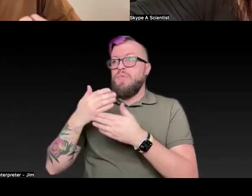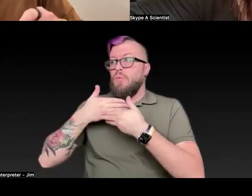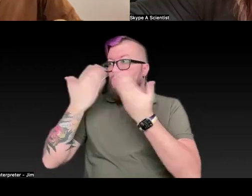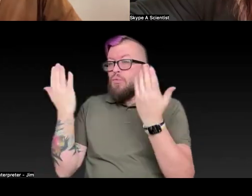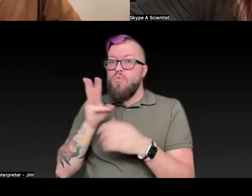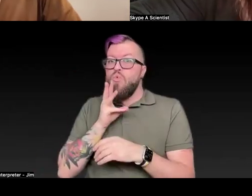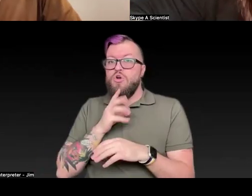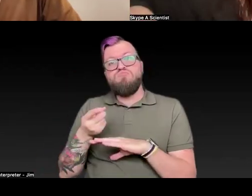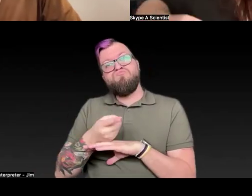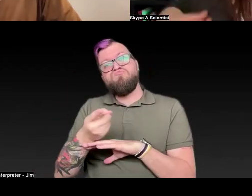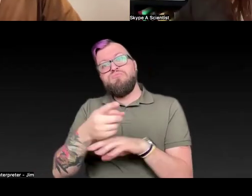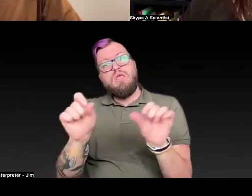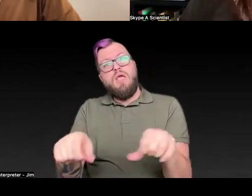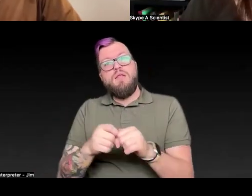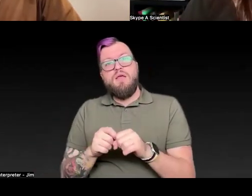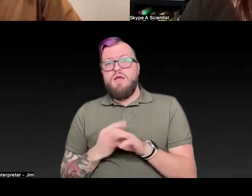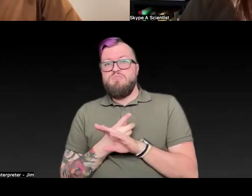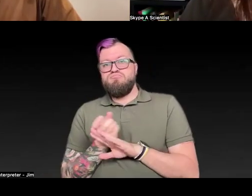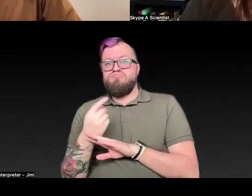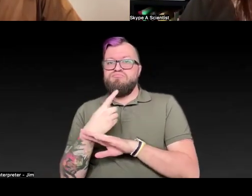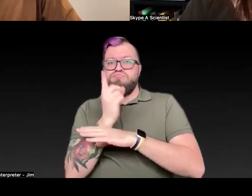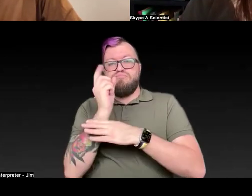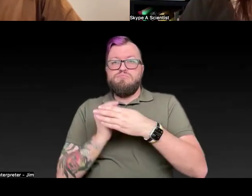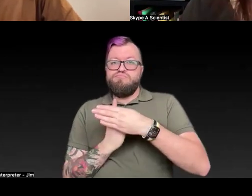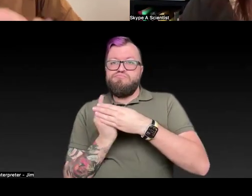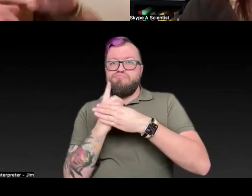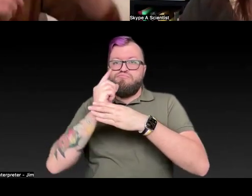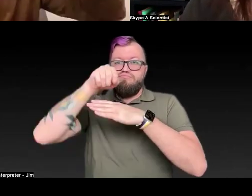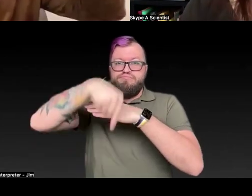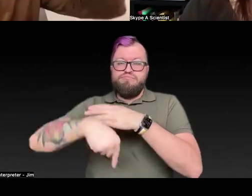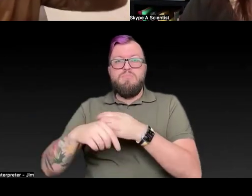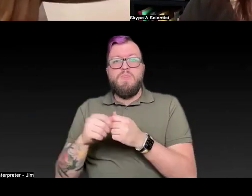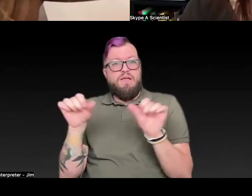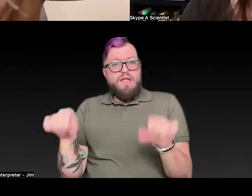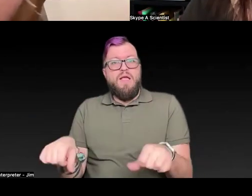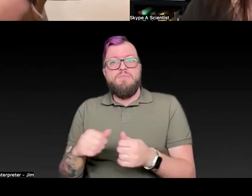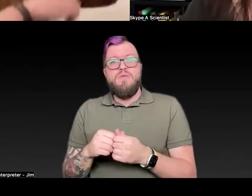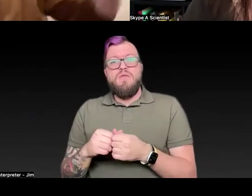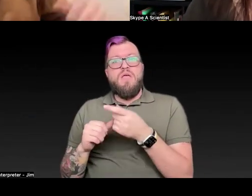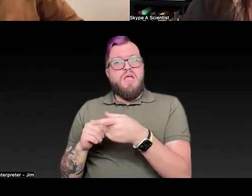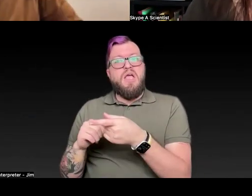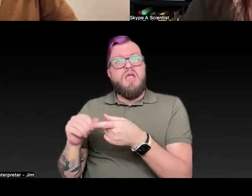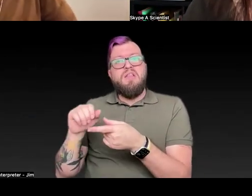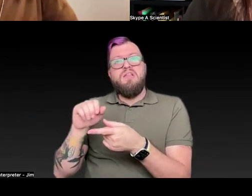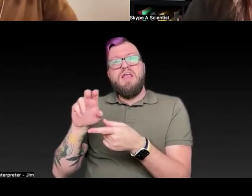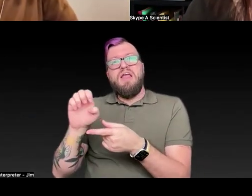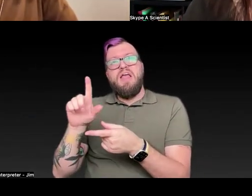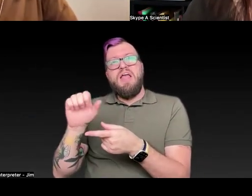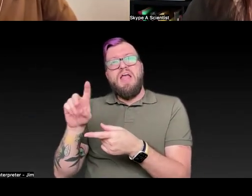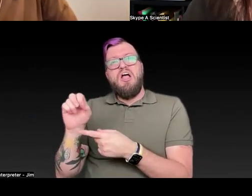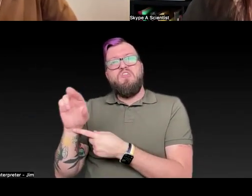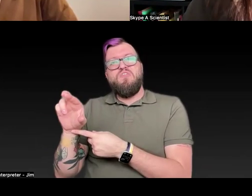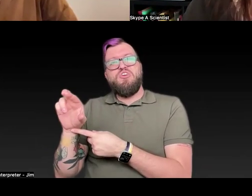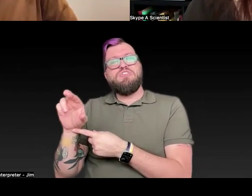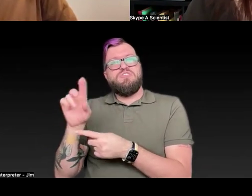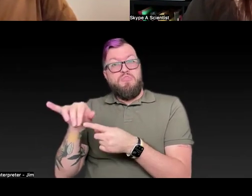right. And so they can kind of climb up and around most medieval dams. And elvers will build ropes out of themselves to sort of help